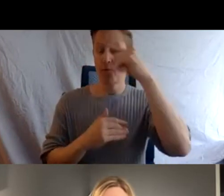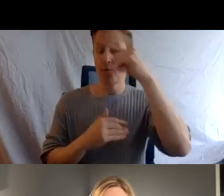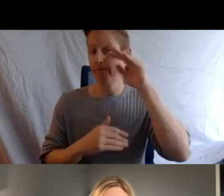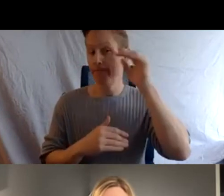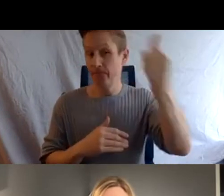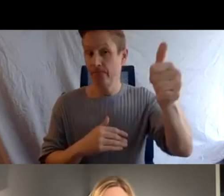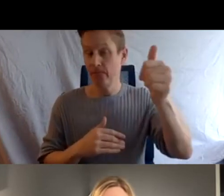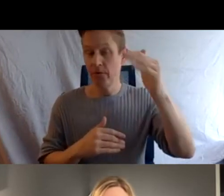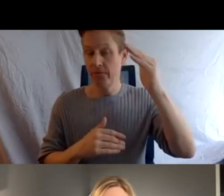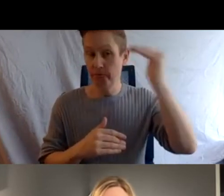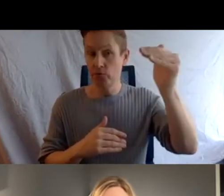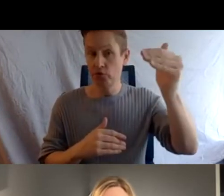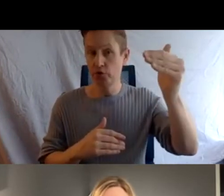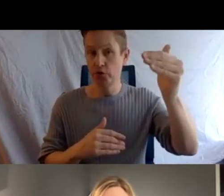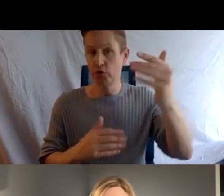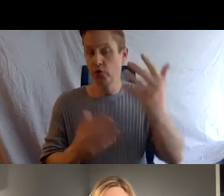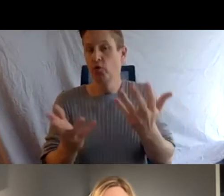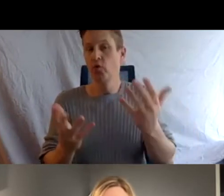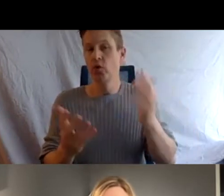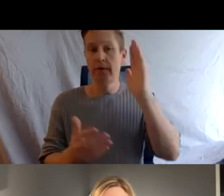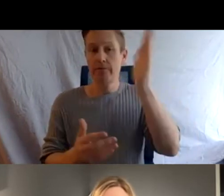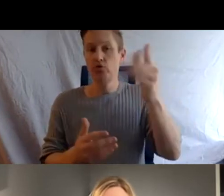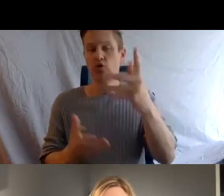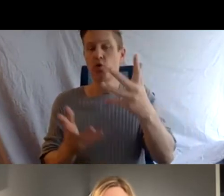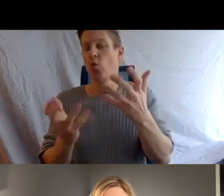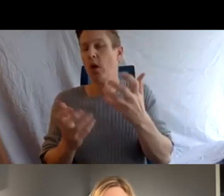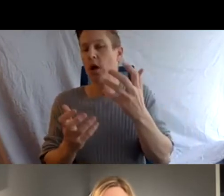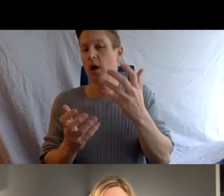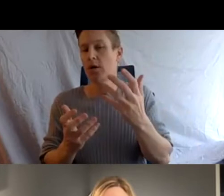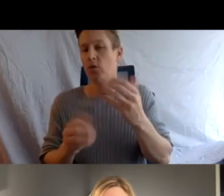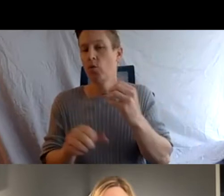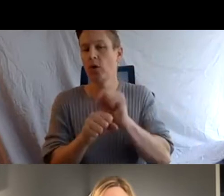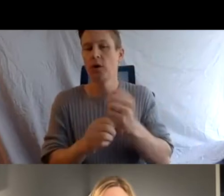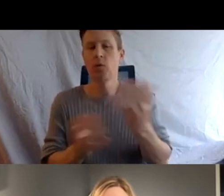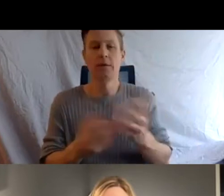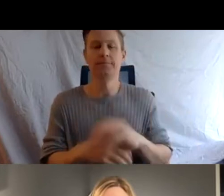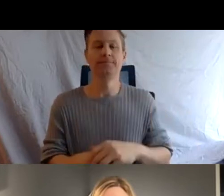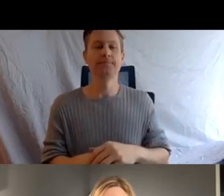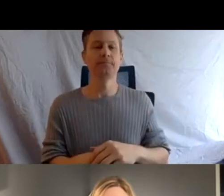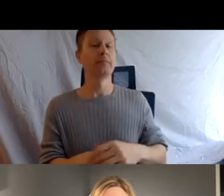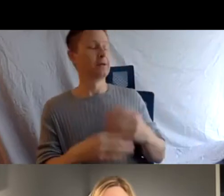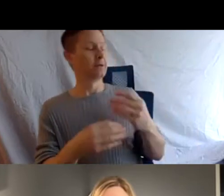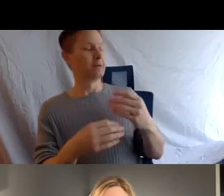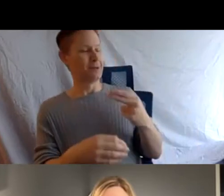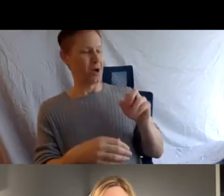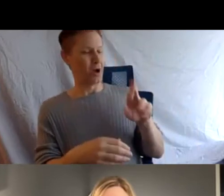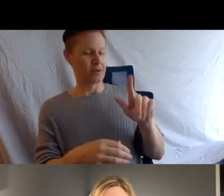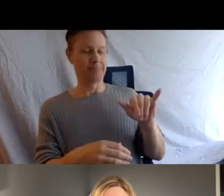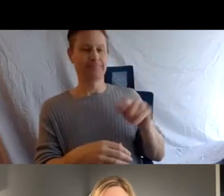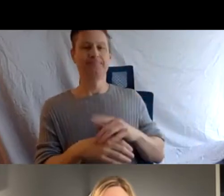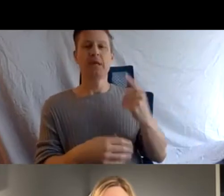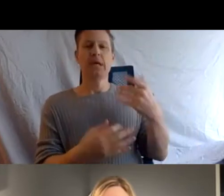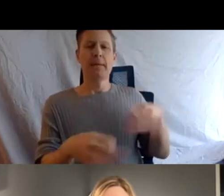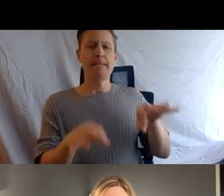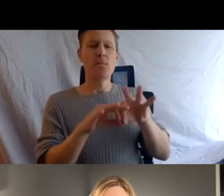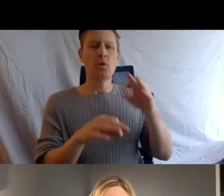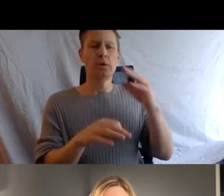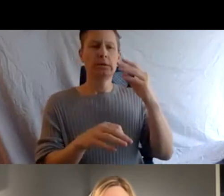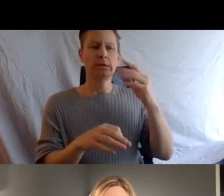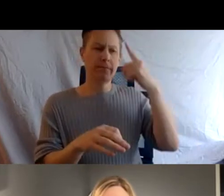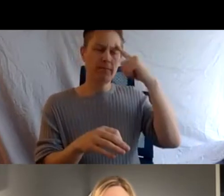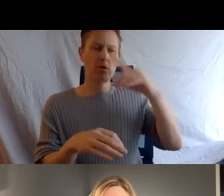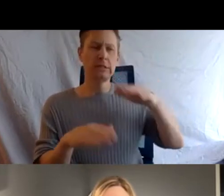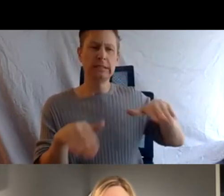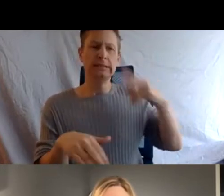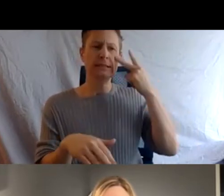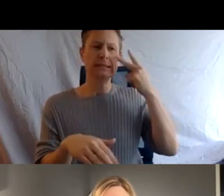So I think that it's really important for children to see characters like Ari,